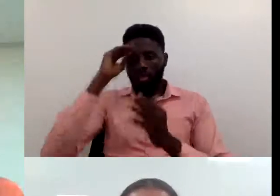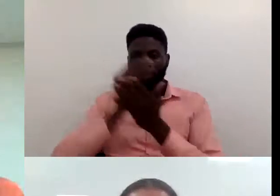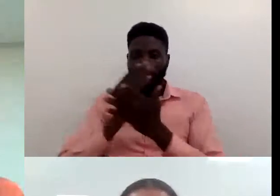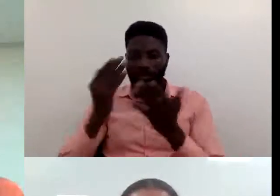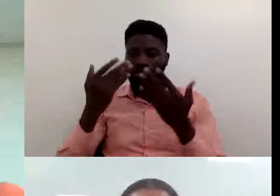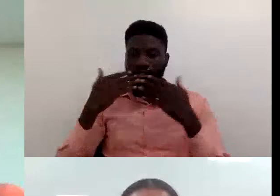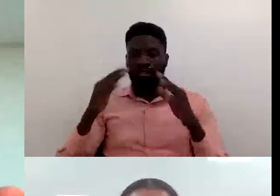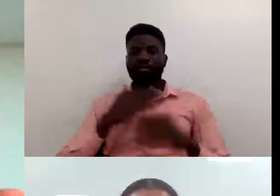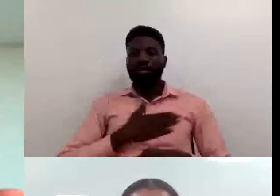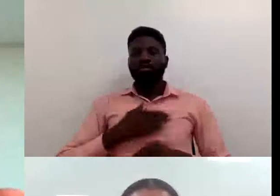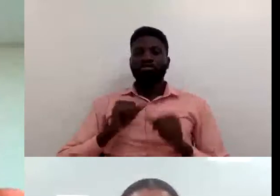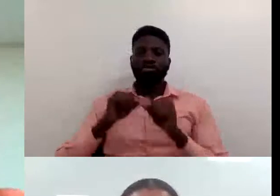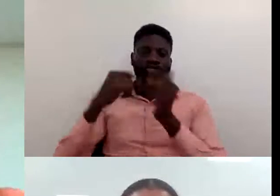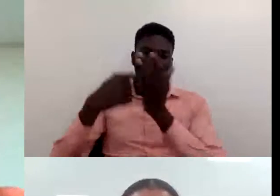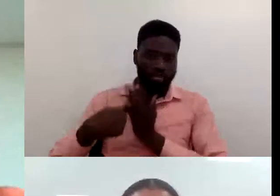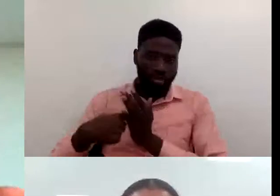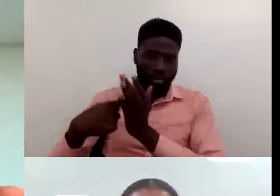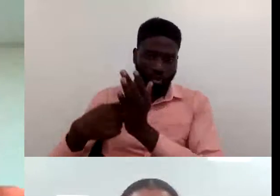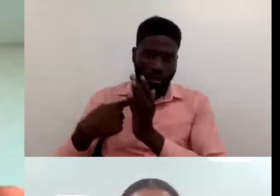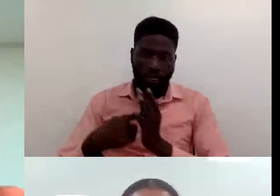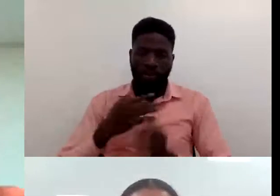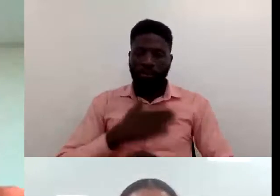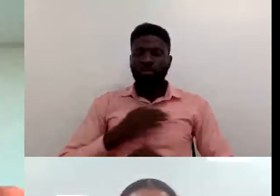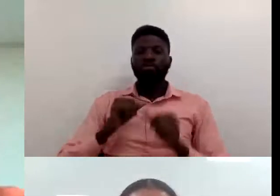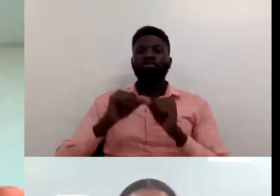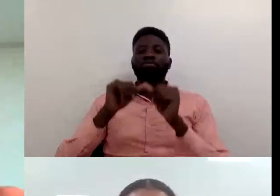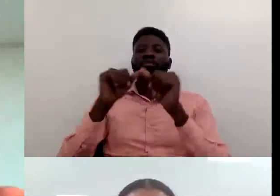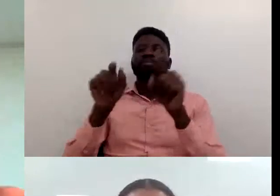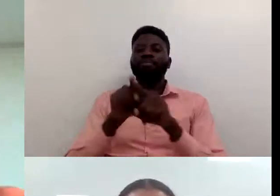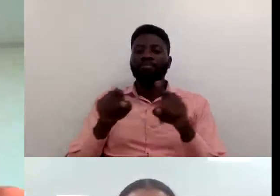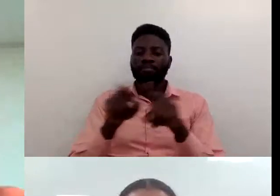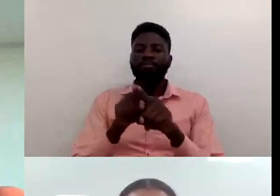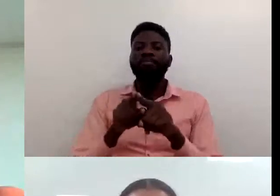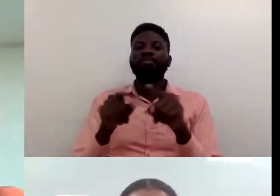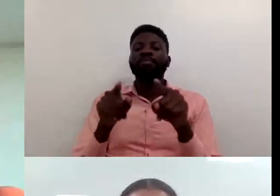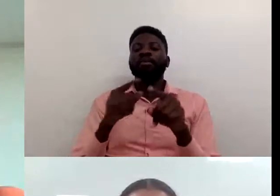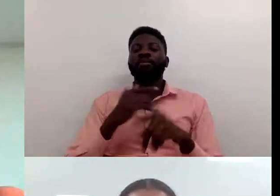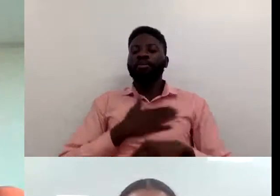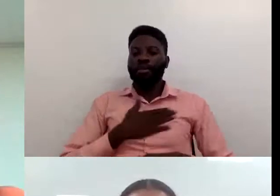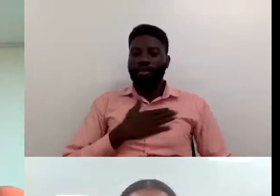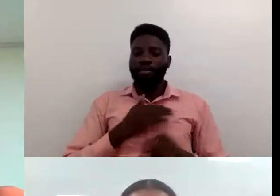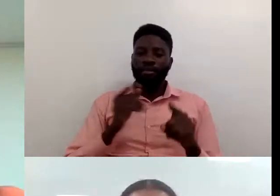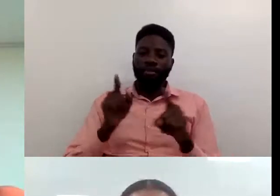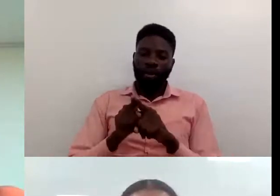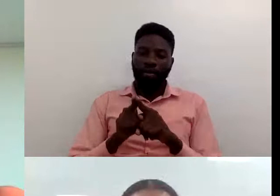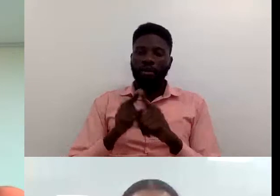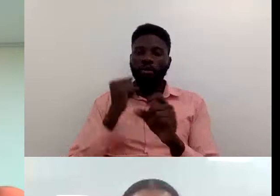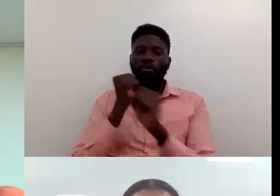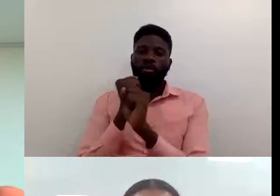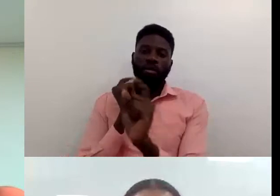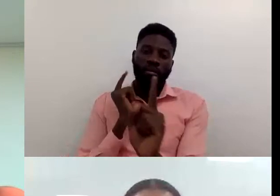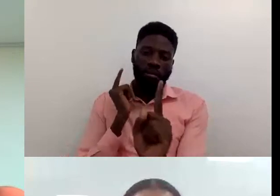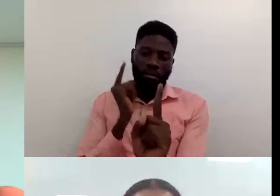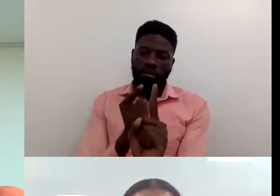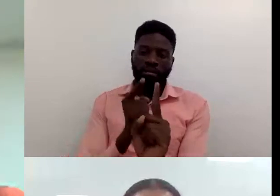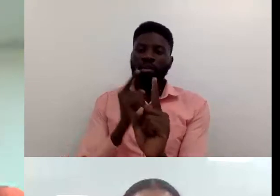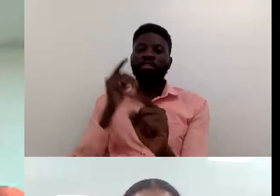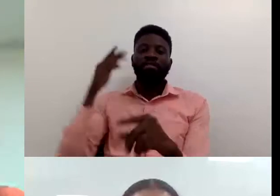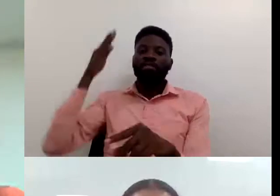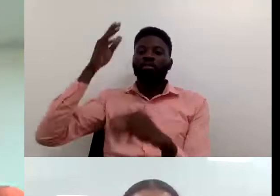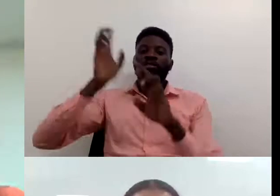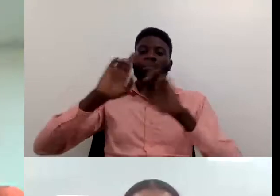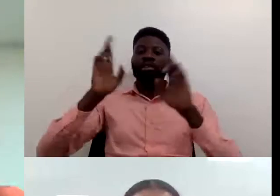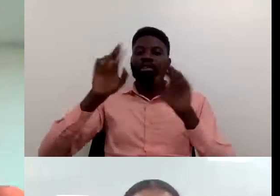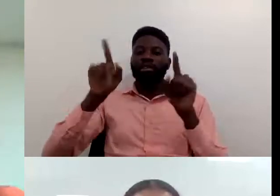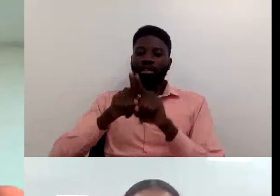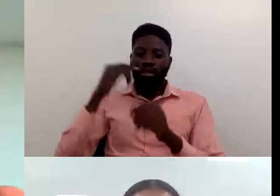continue the discussions. Please keep that fire burning, and please be working towards being future ready. And finally,